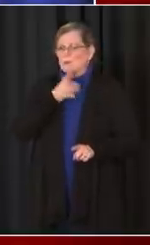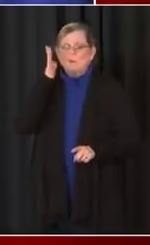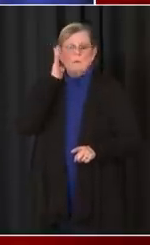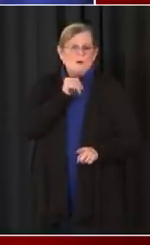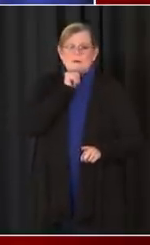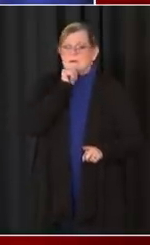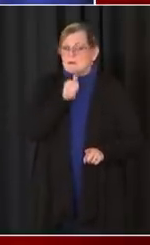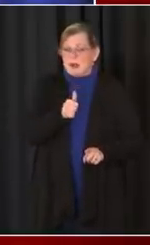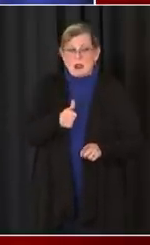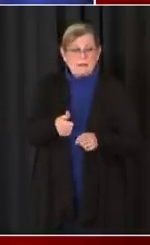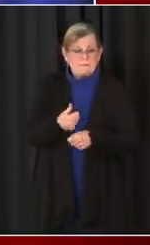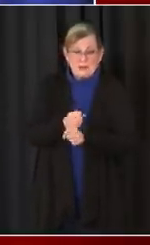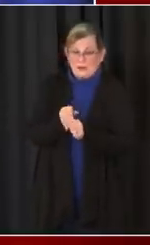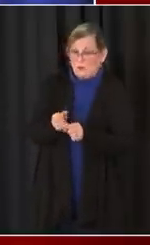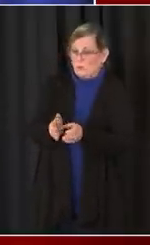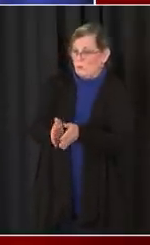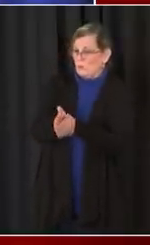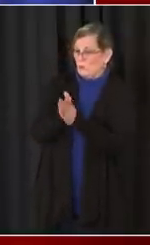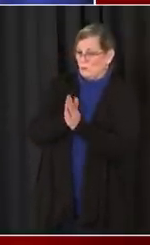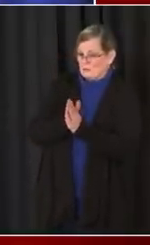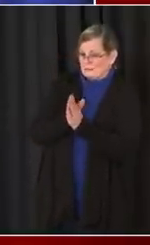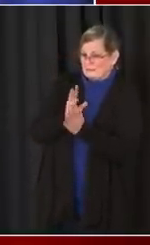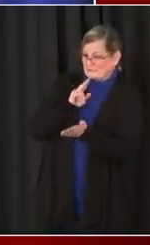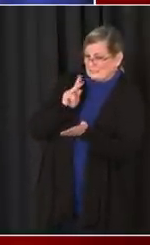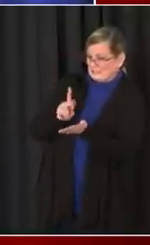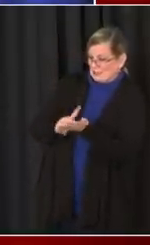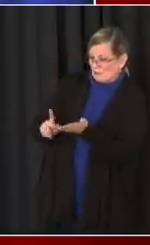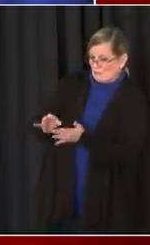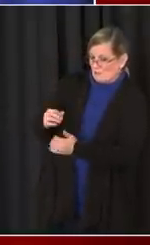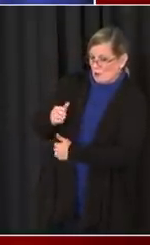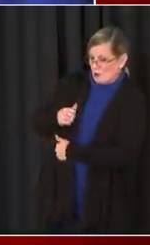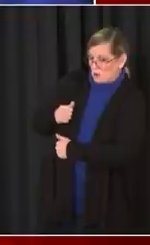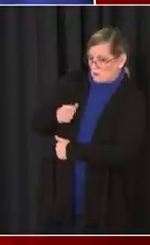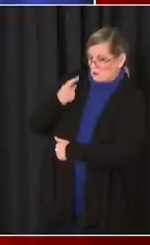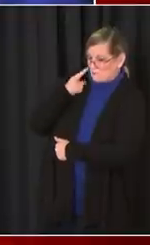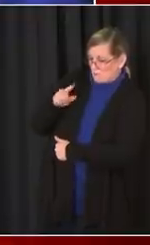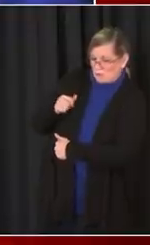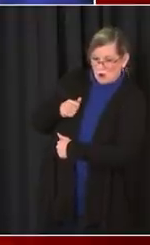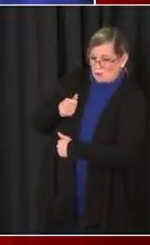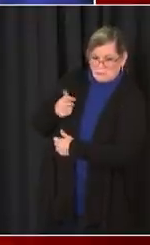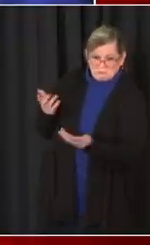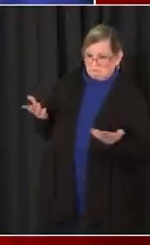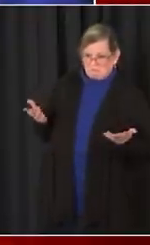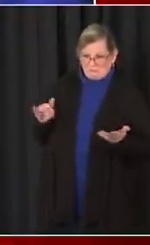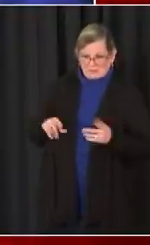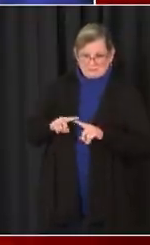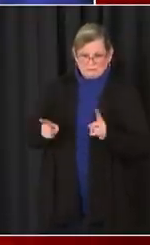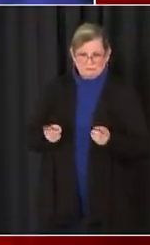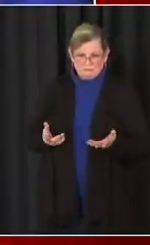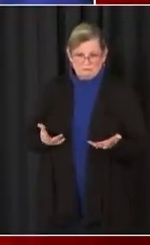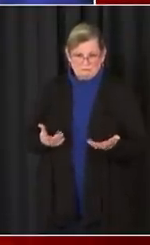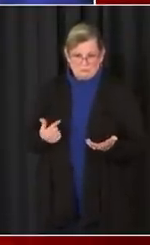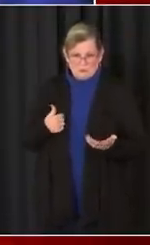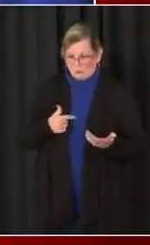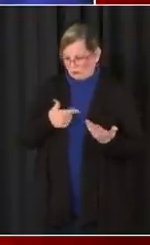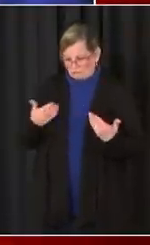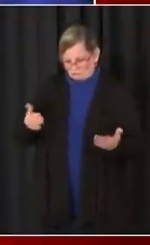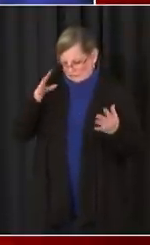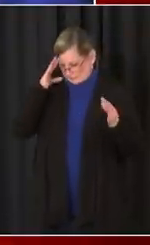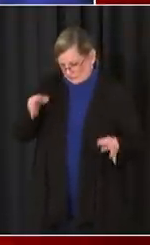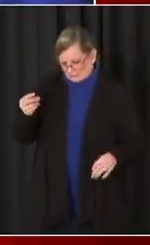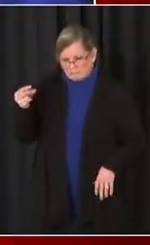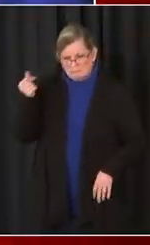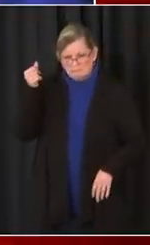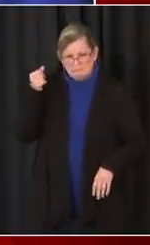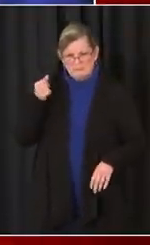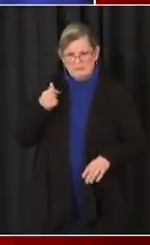make a request to the Secretary of the Army for guards support. We would not